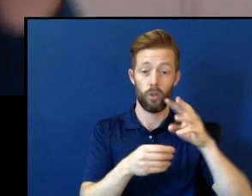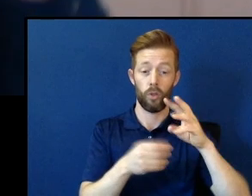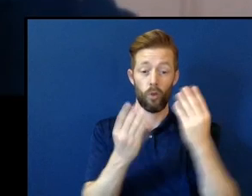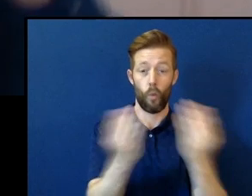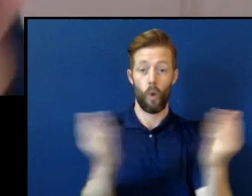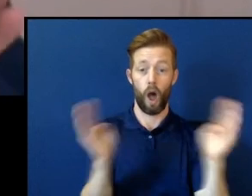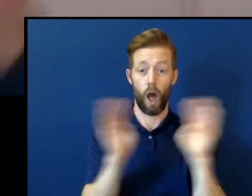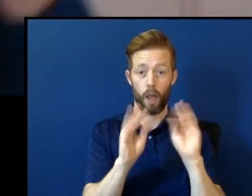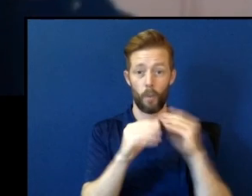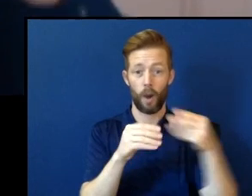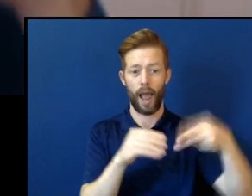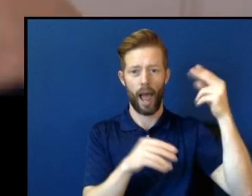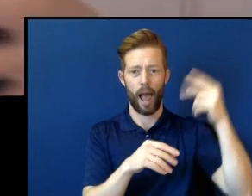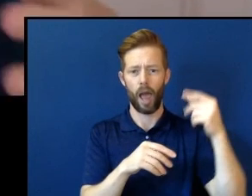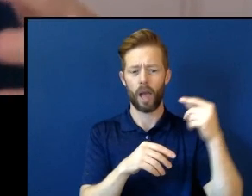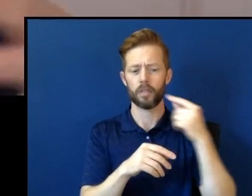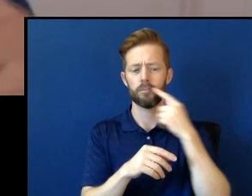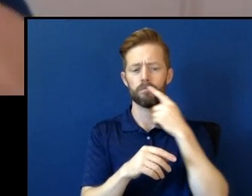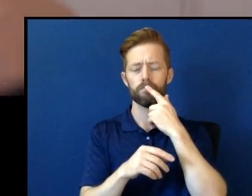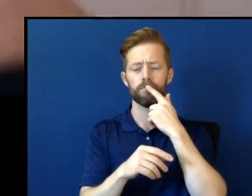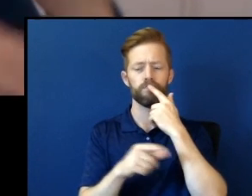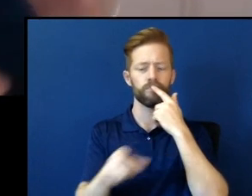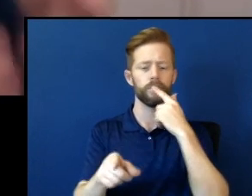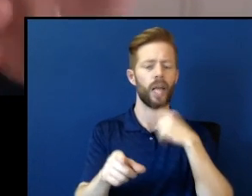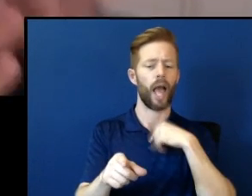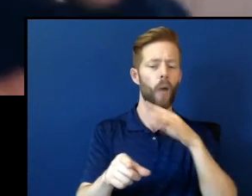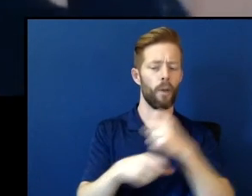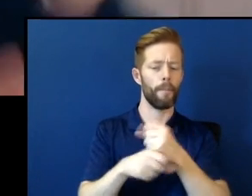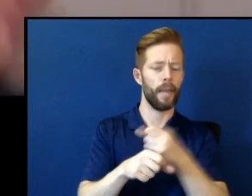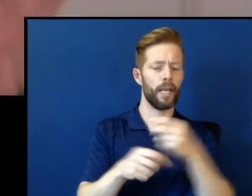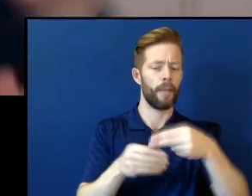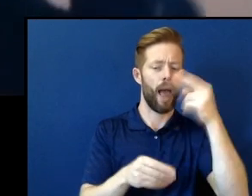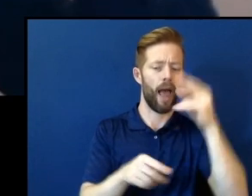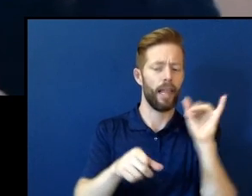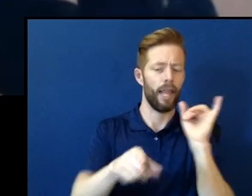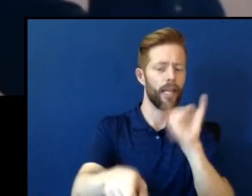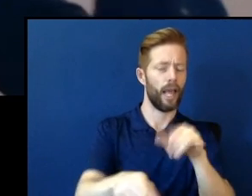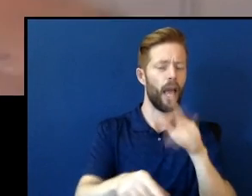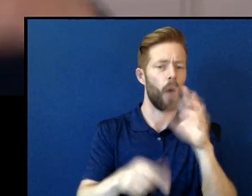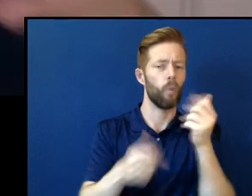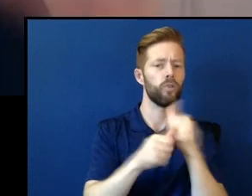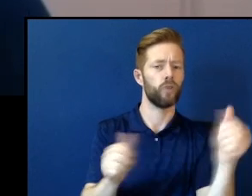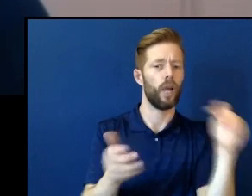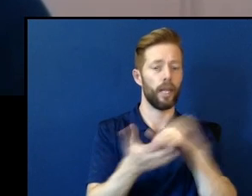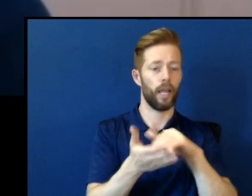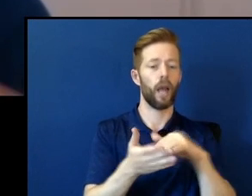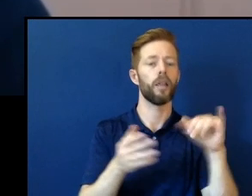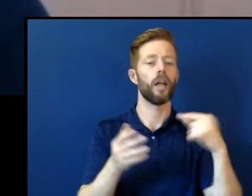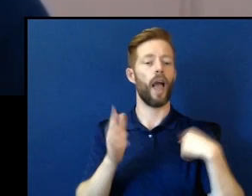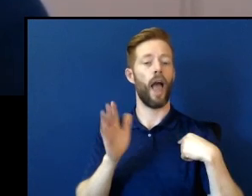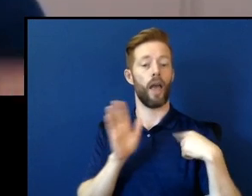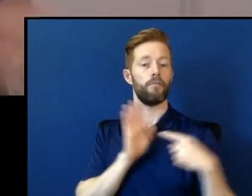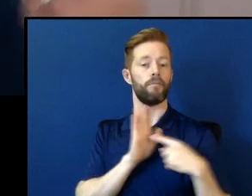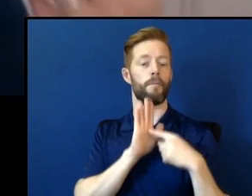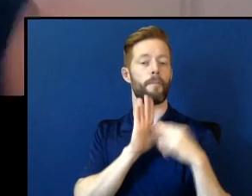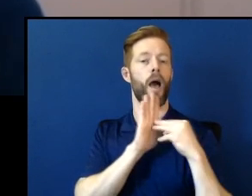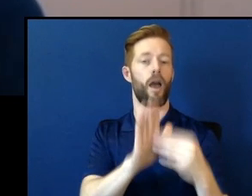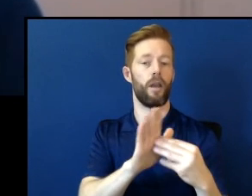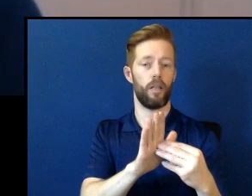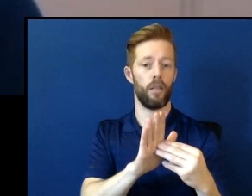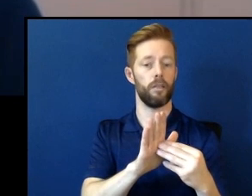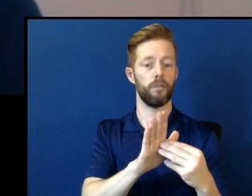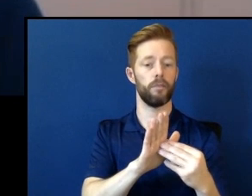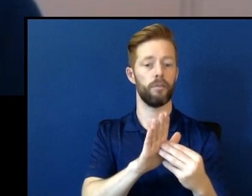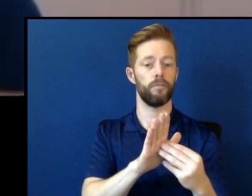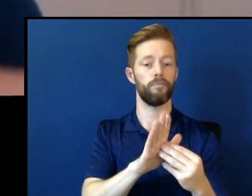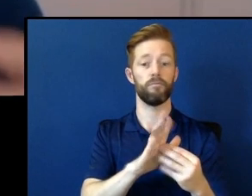they did the walls much higher. And so I'll, say, well, I'm going to make mine high like that, and I'm going to try it again. So I